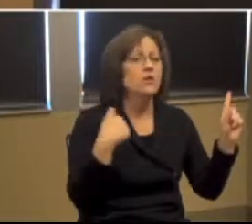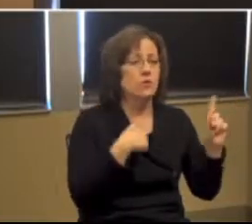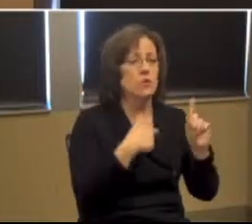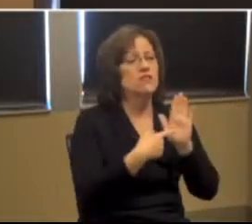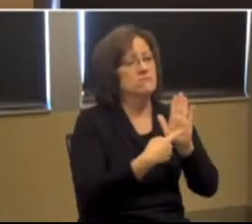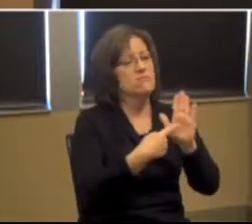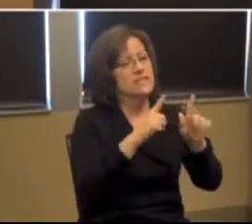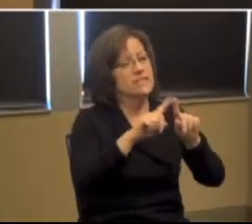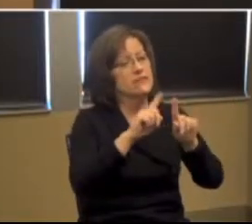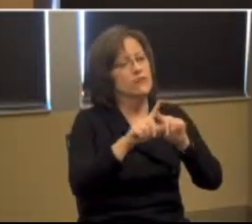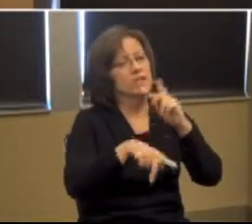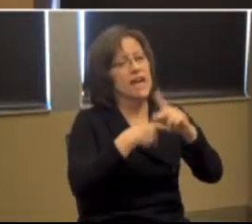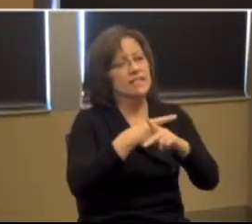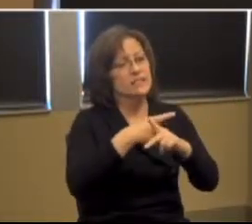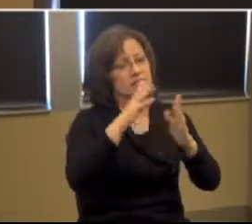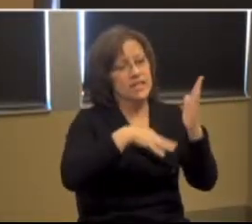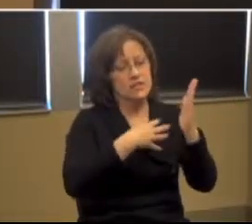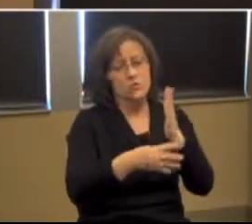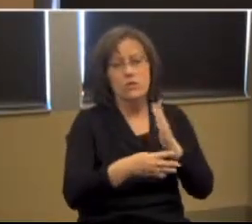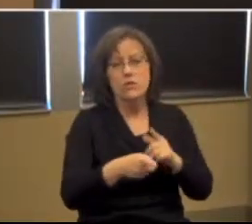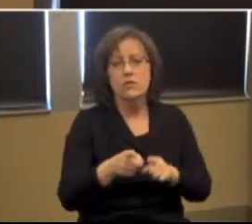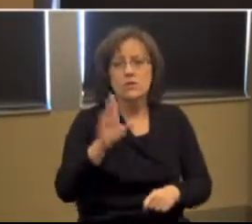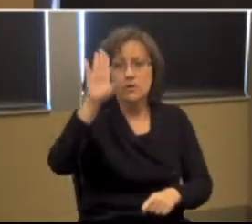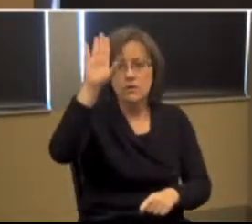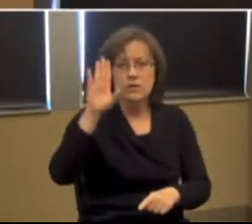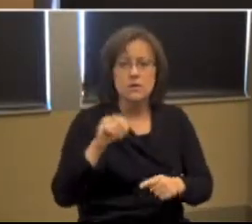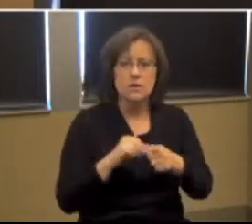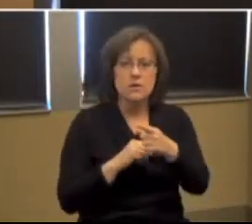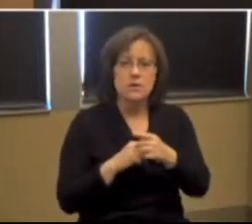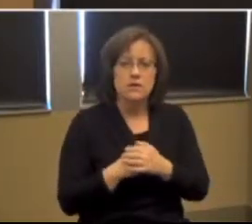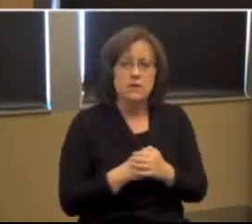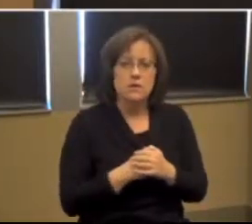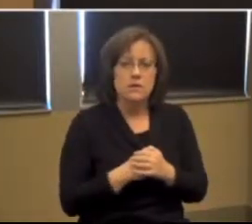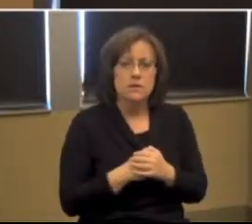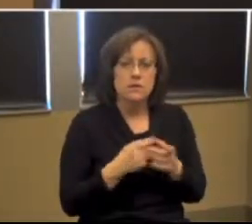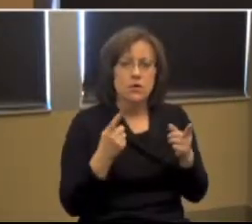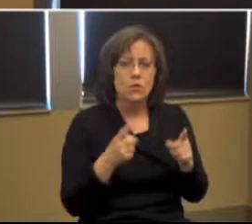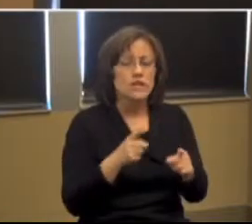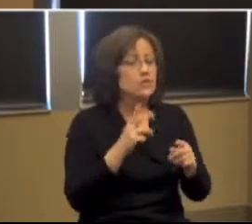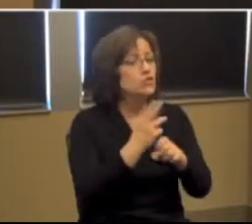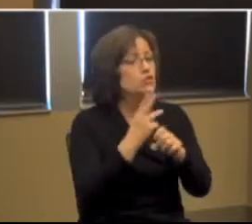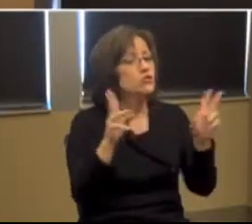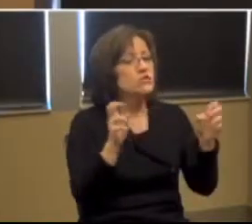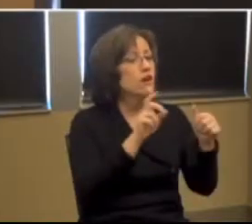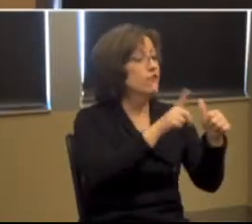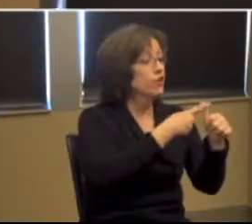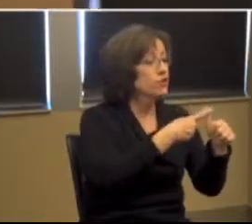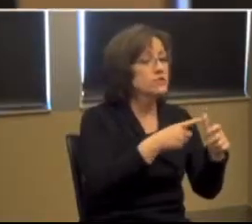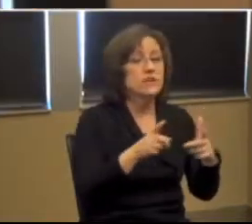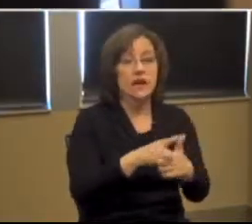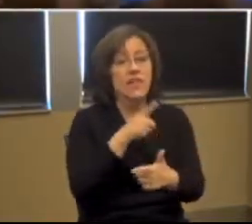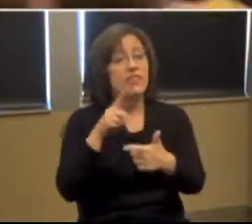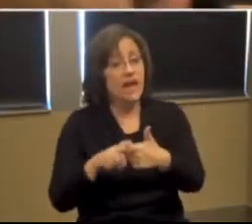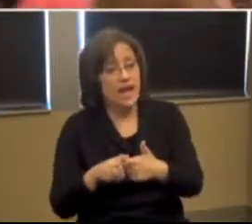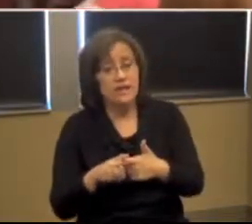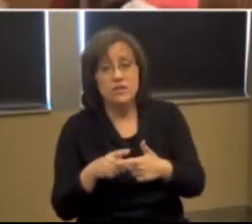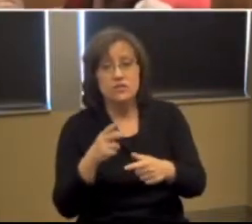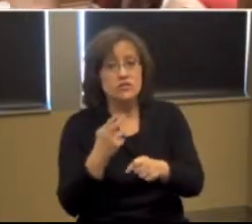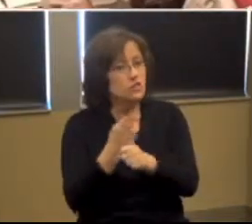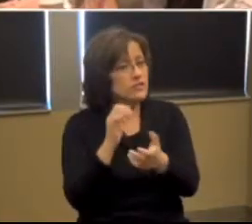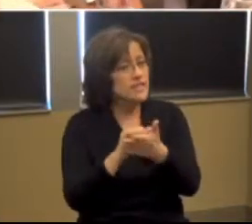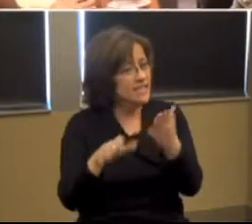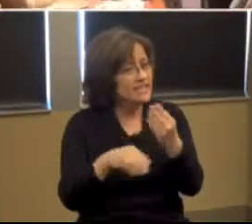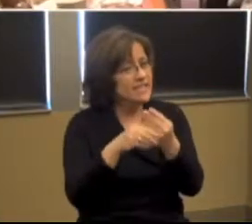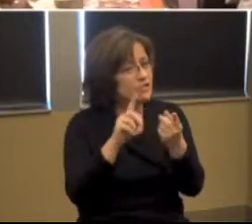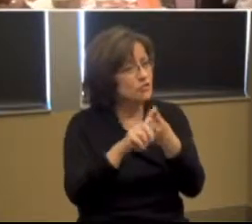of schedules may look like briefly. Yes? So when using the first then, do you use it in addition to your daily